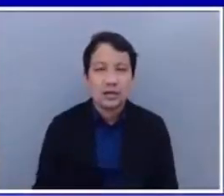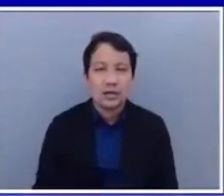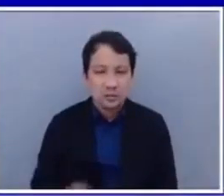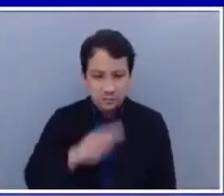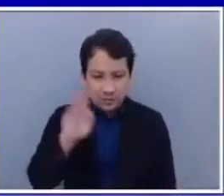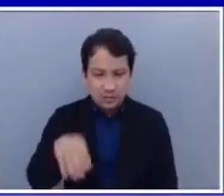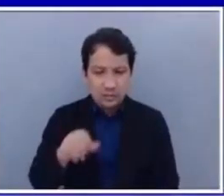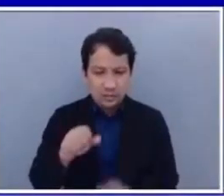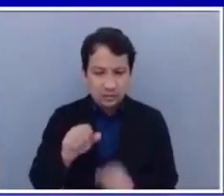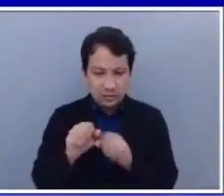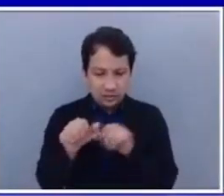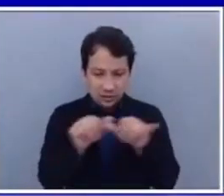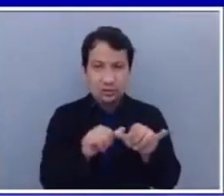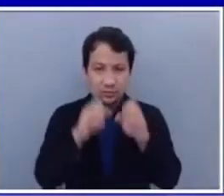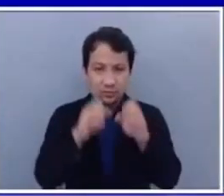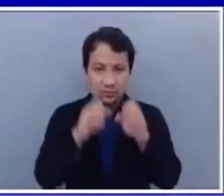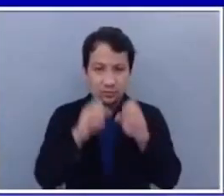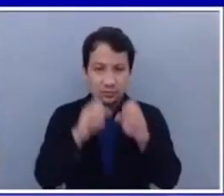the education sector.